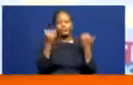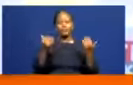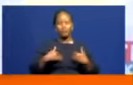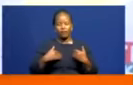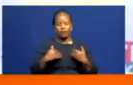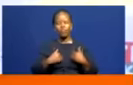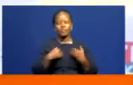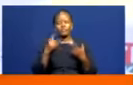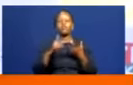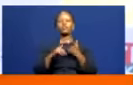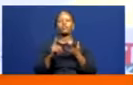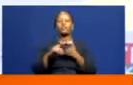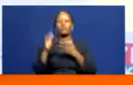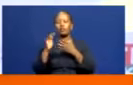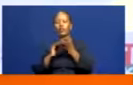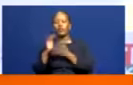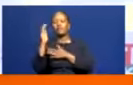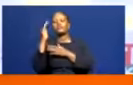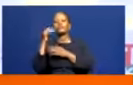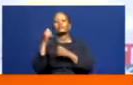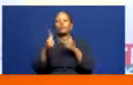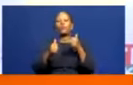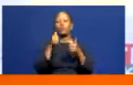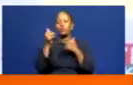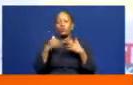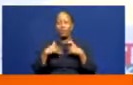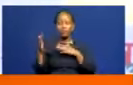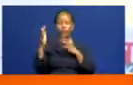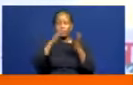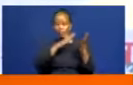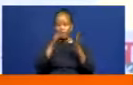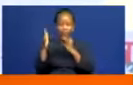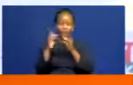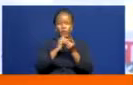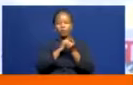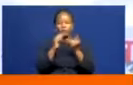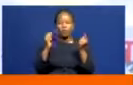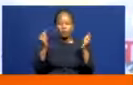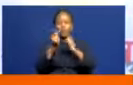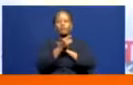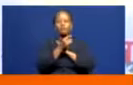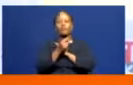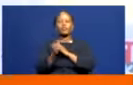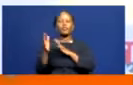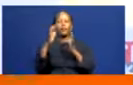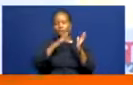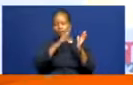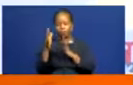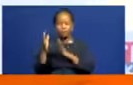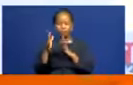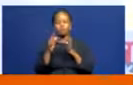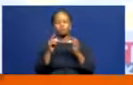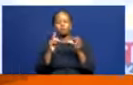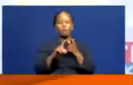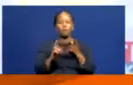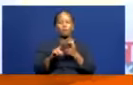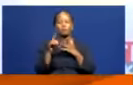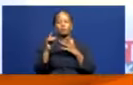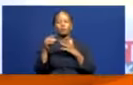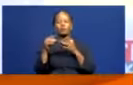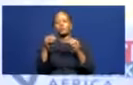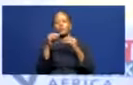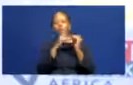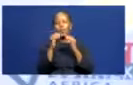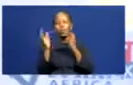and complex, from climate change and unemployment to poverty, inequality, among